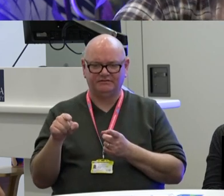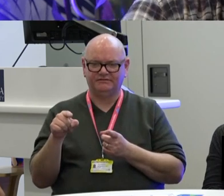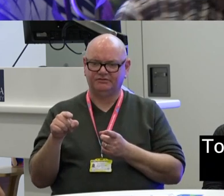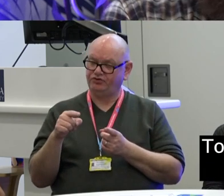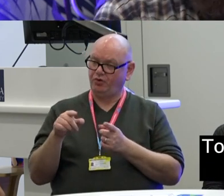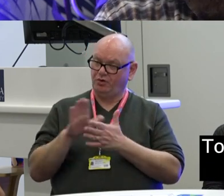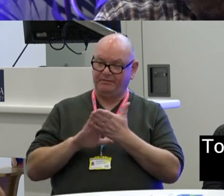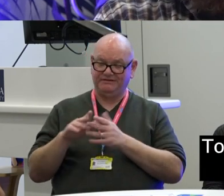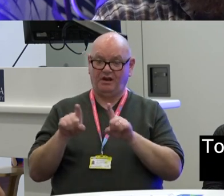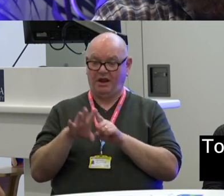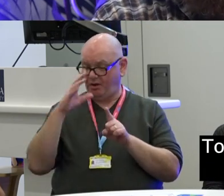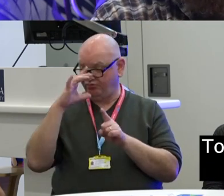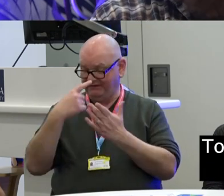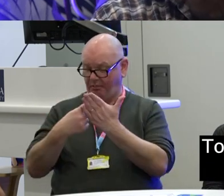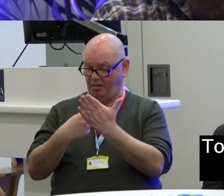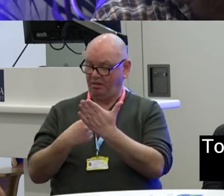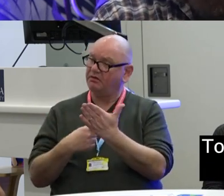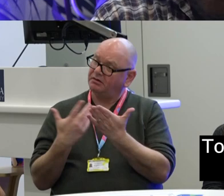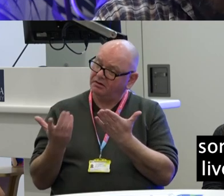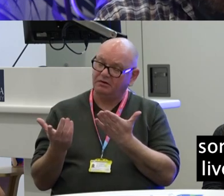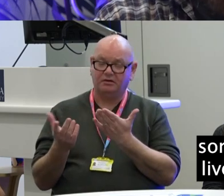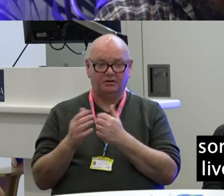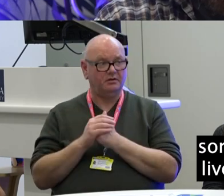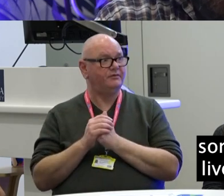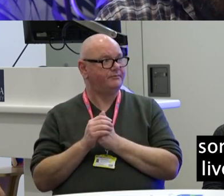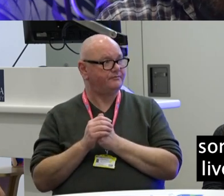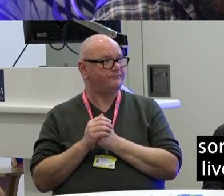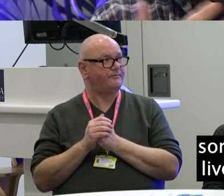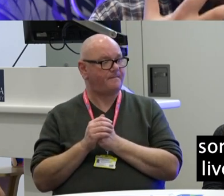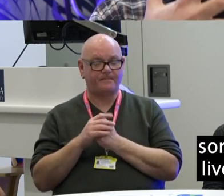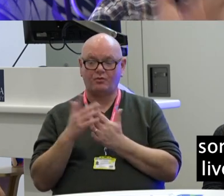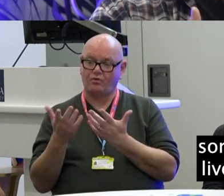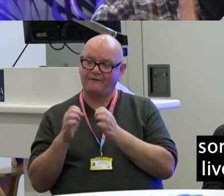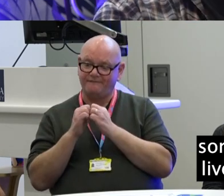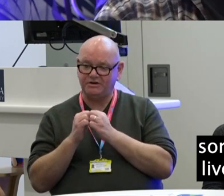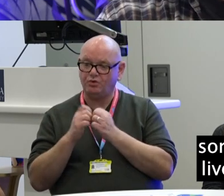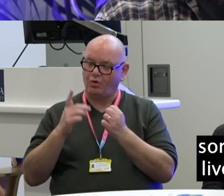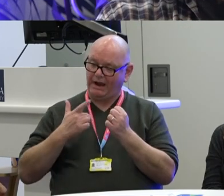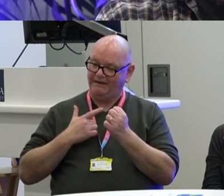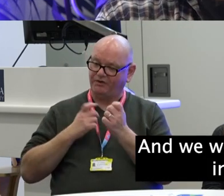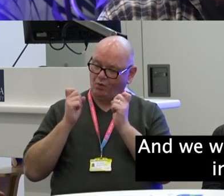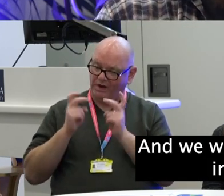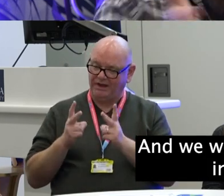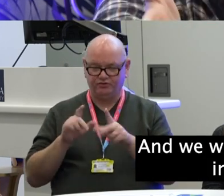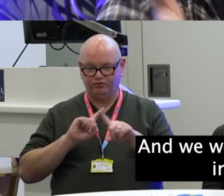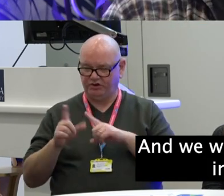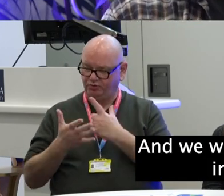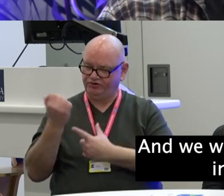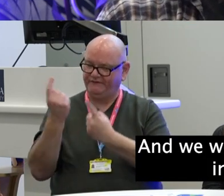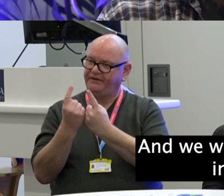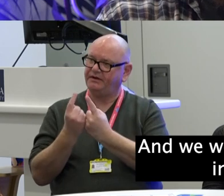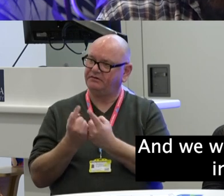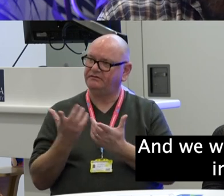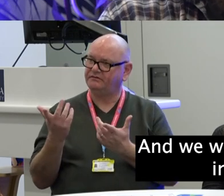principle, to borrow from some consequential kind of language as well, you know, it's sort of a value or a kind of a lived way of doing things. And we were talking about